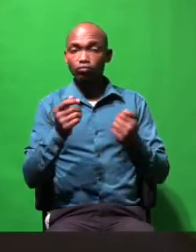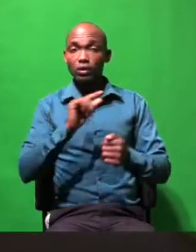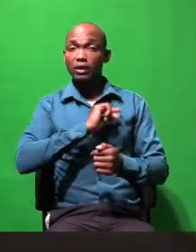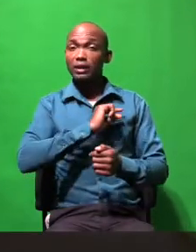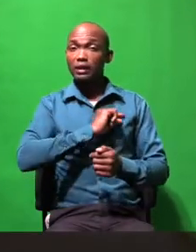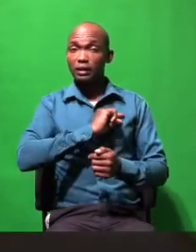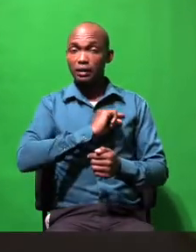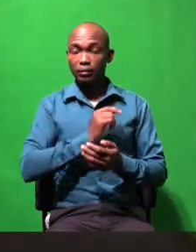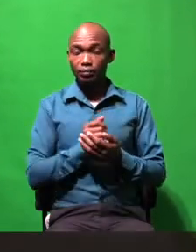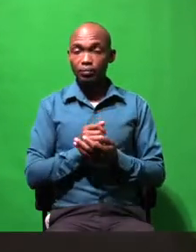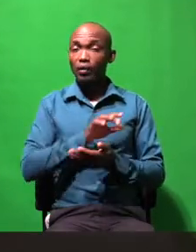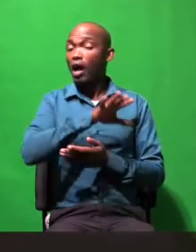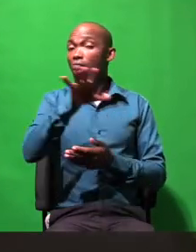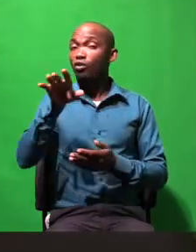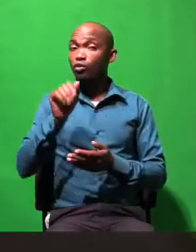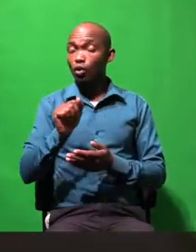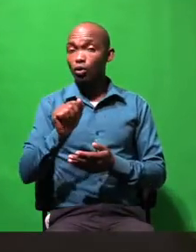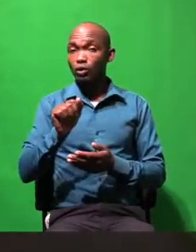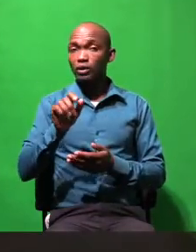genes